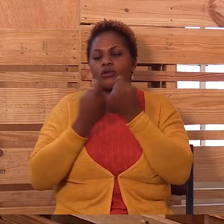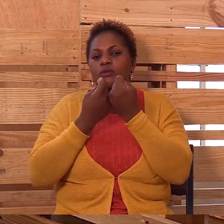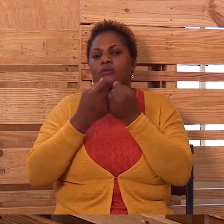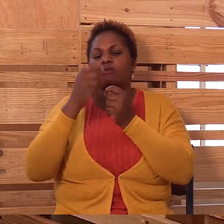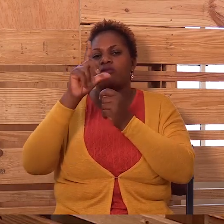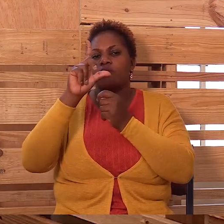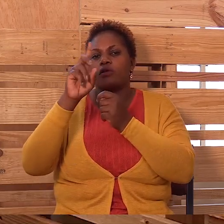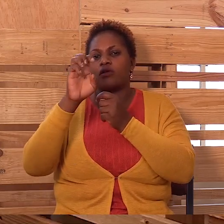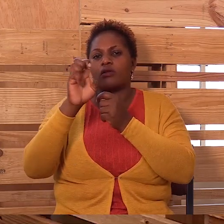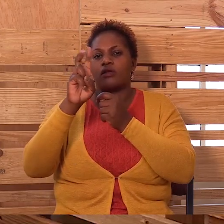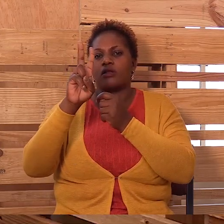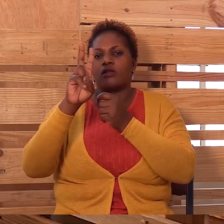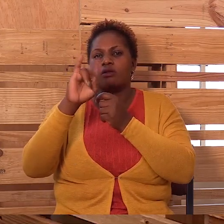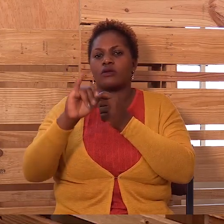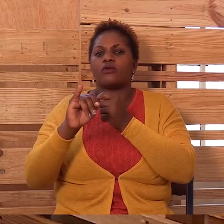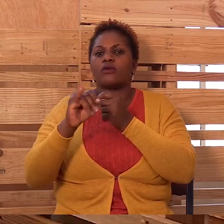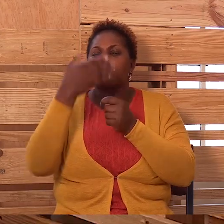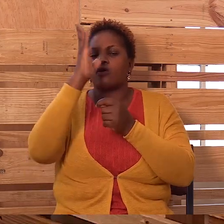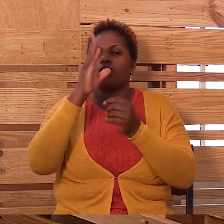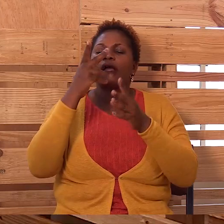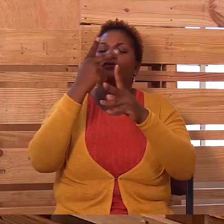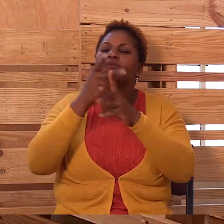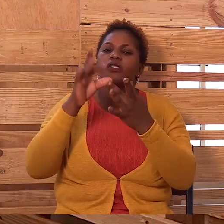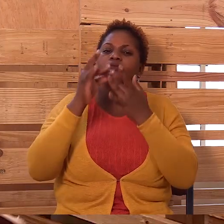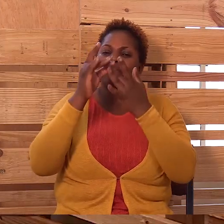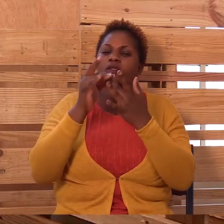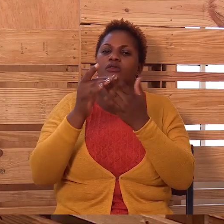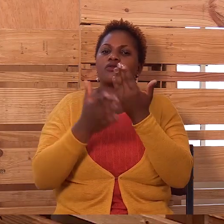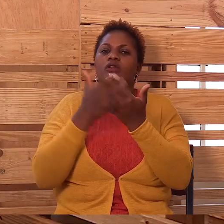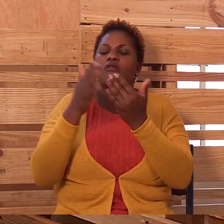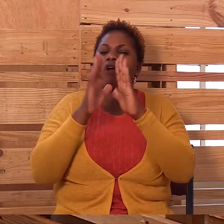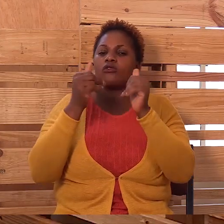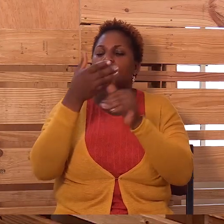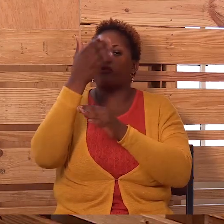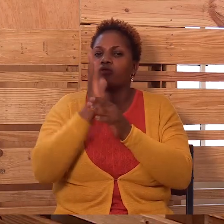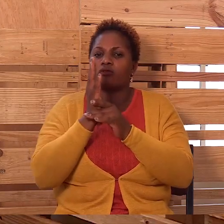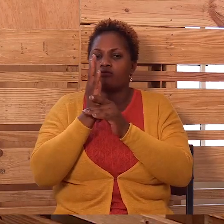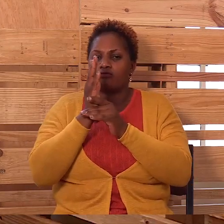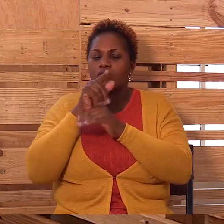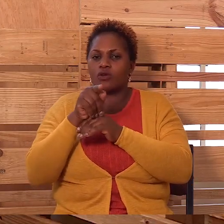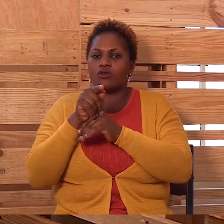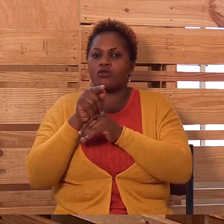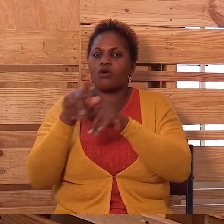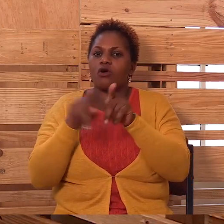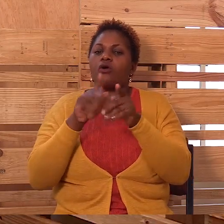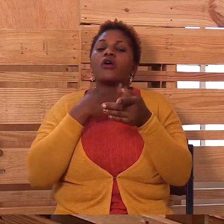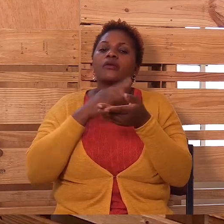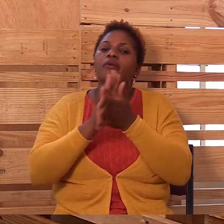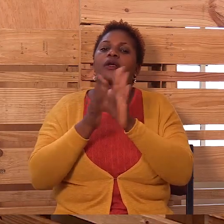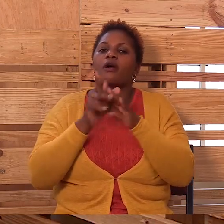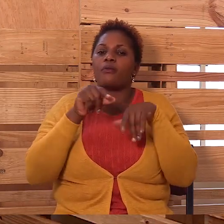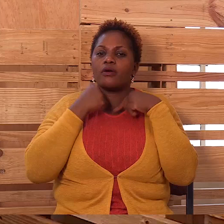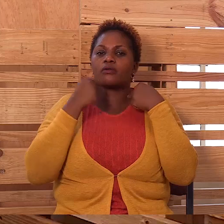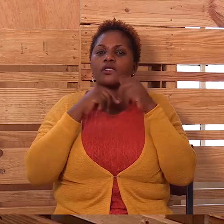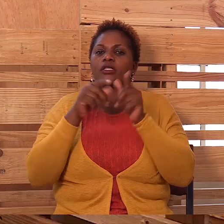from the tribe of Levi? Do you know that you're the people who God has put specially to take care of the house of God? Do you now also want